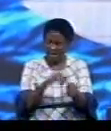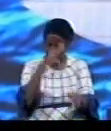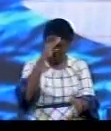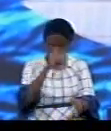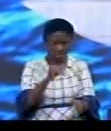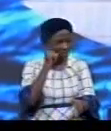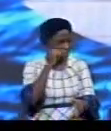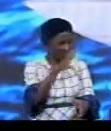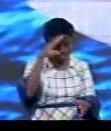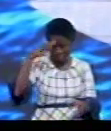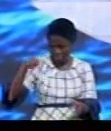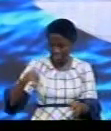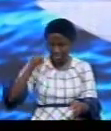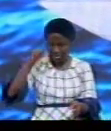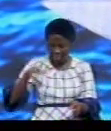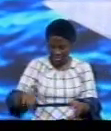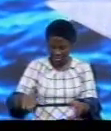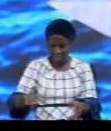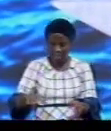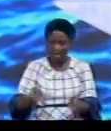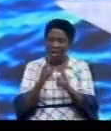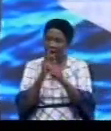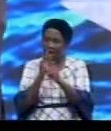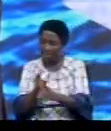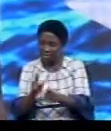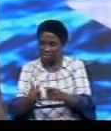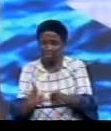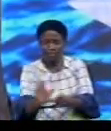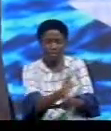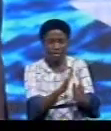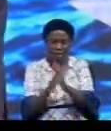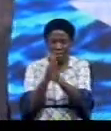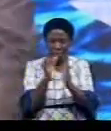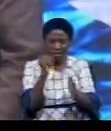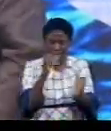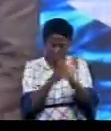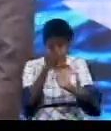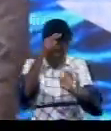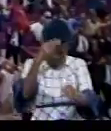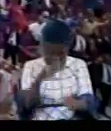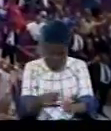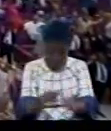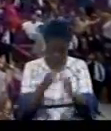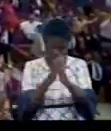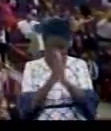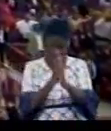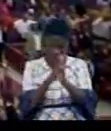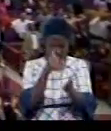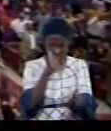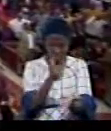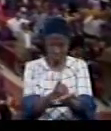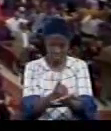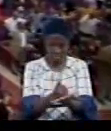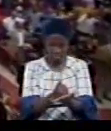woman, every boy, every girl, answers to their prayers in Jesus' name.